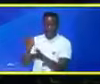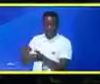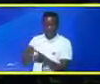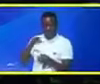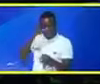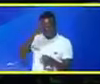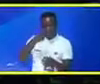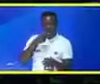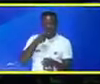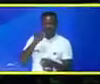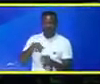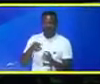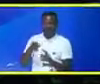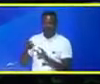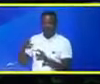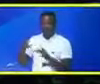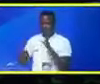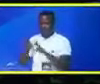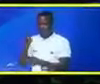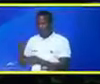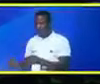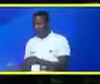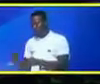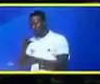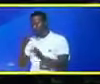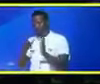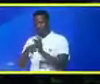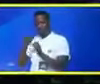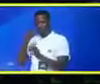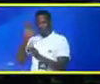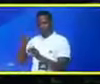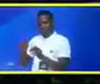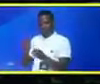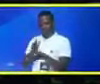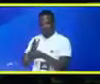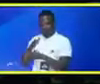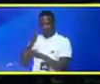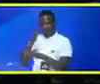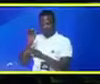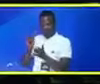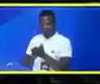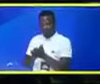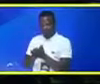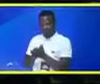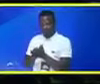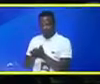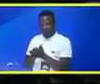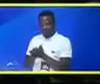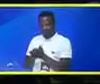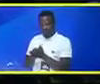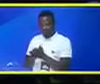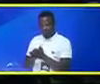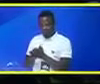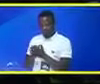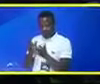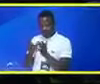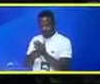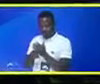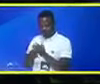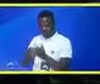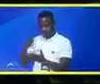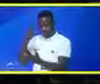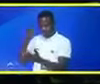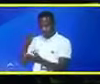he took that spirit out of the damsel, and as a result, they were brought, blackmailed, and kept in